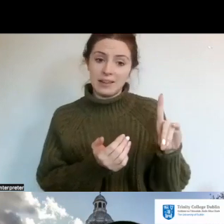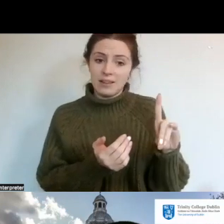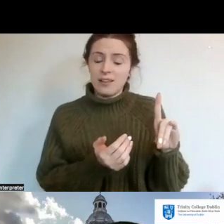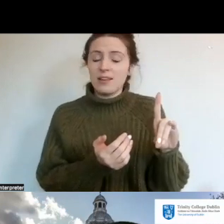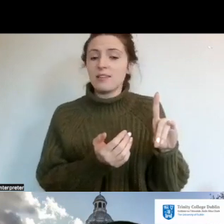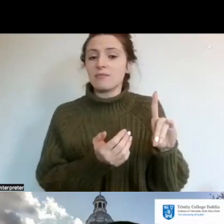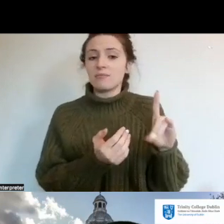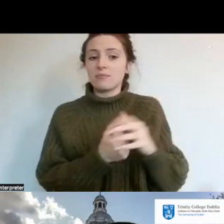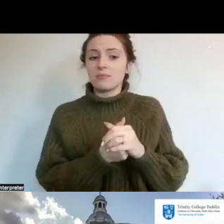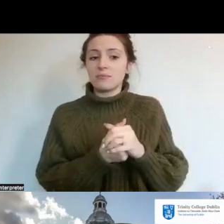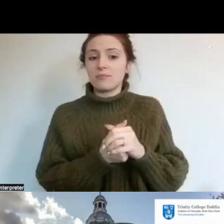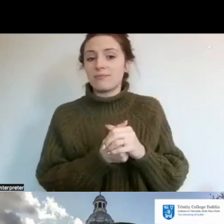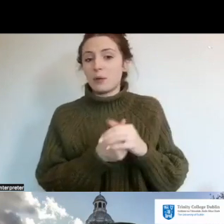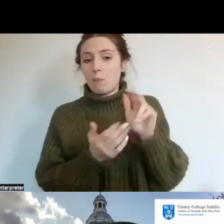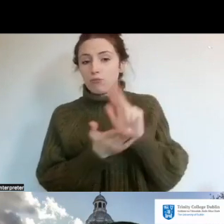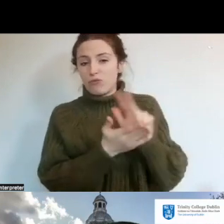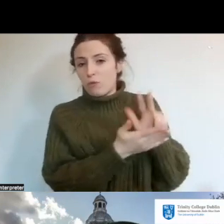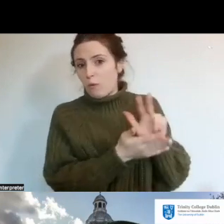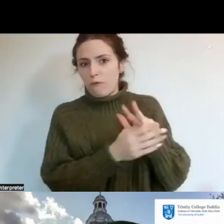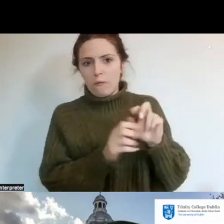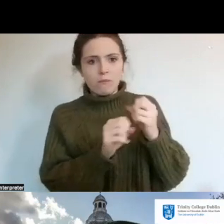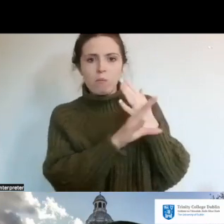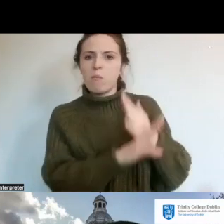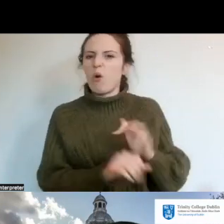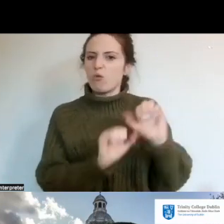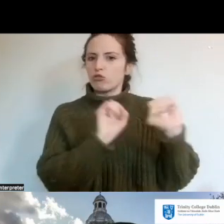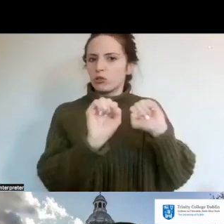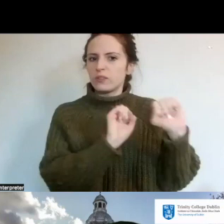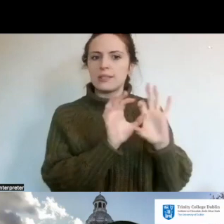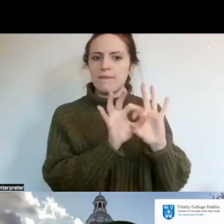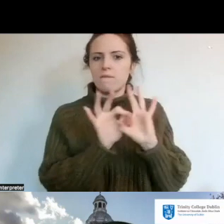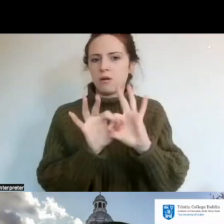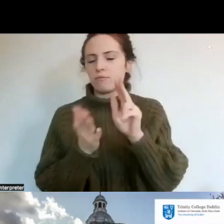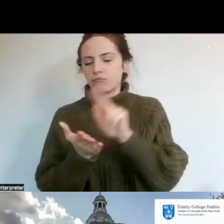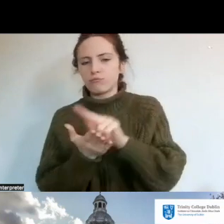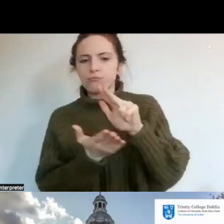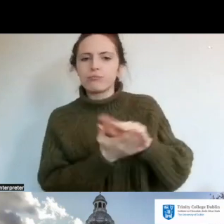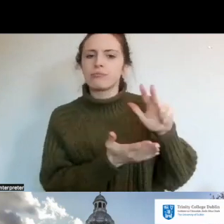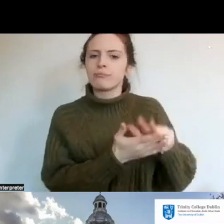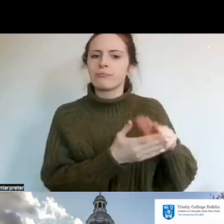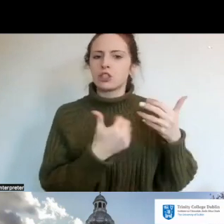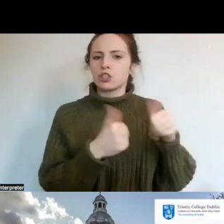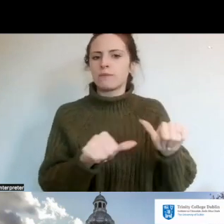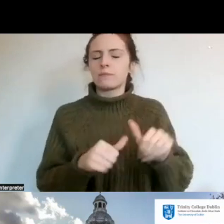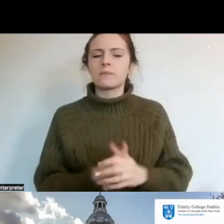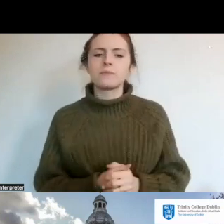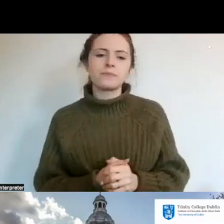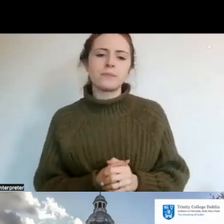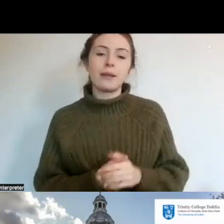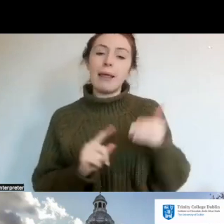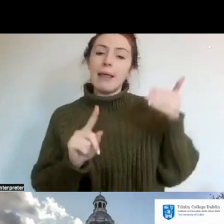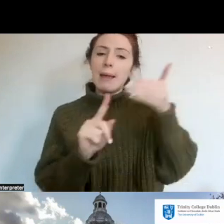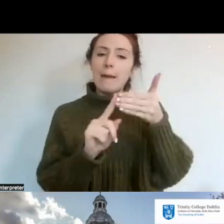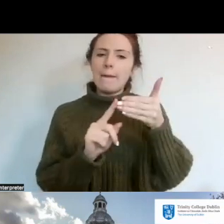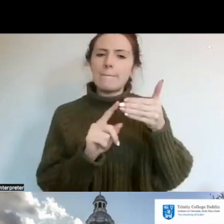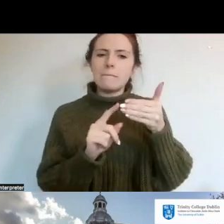got approvals from all of the services that we engaged with. So the aim of the study was to examine the care and service